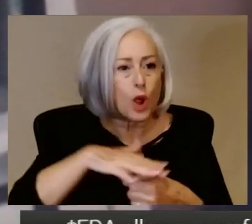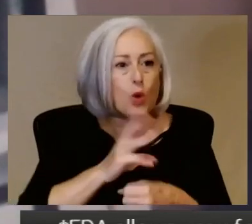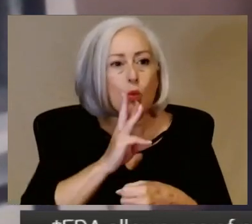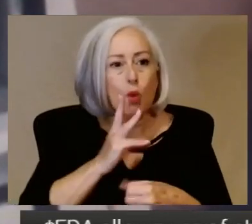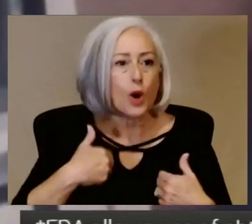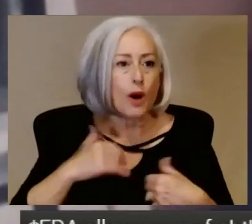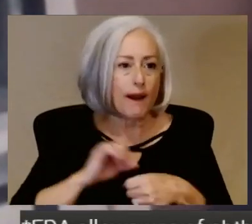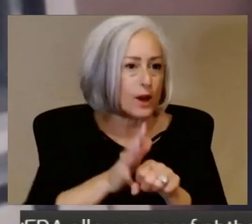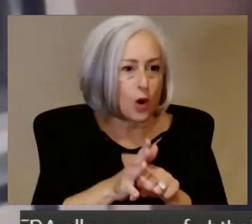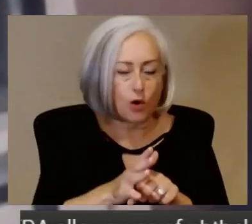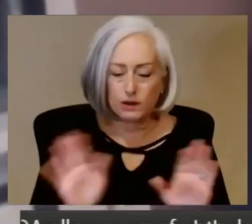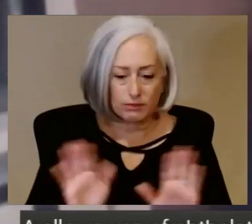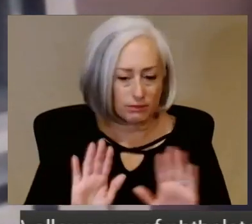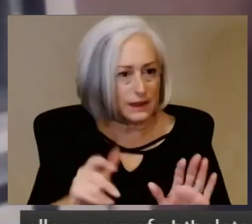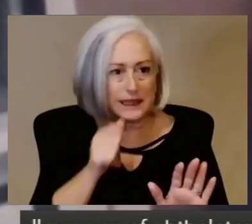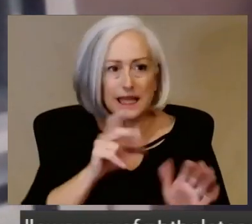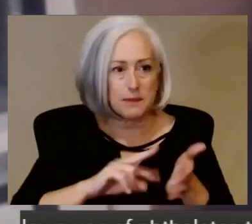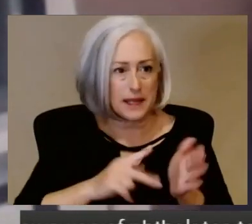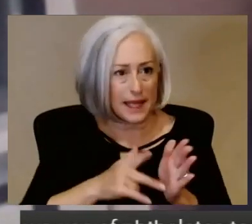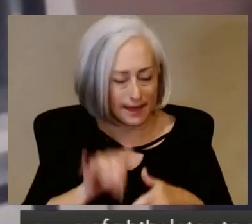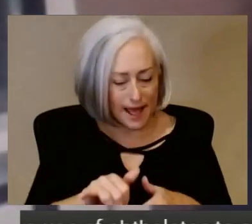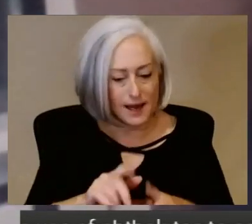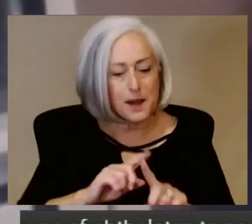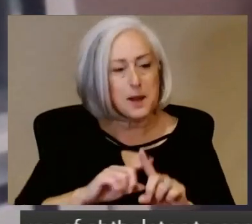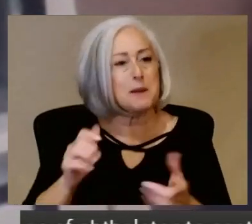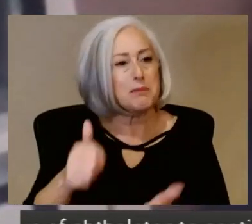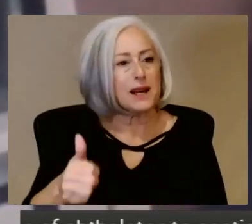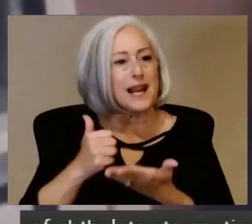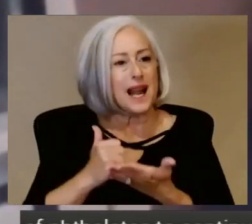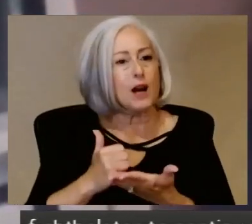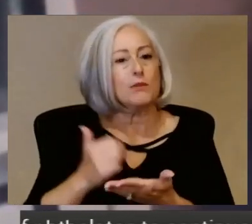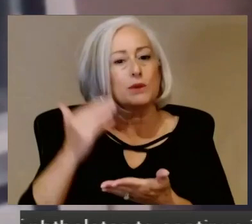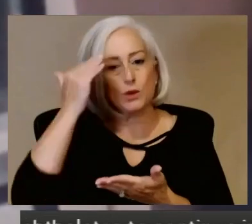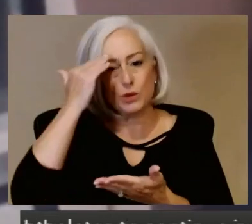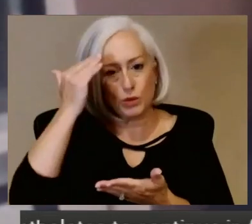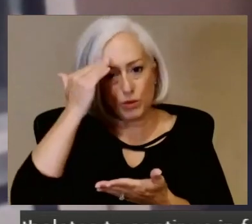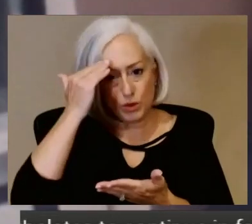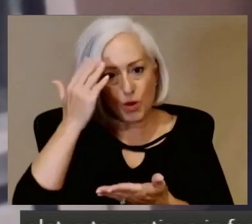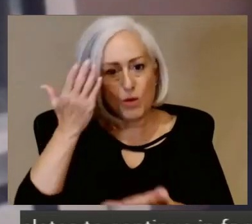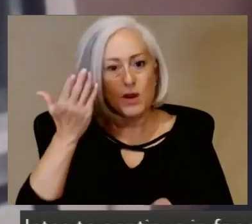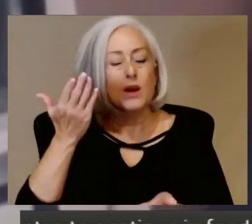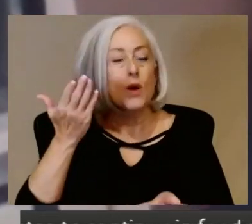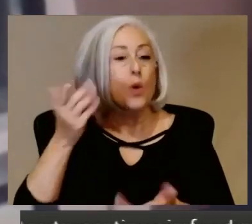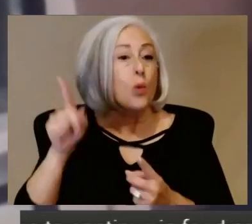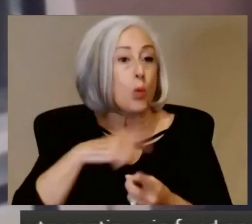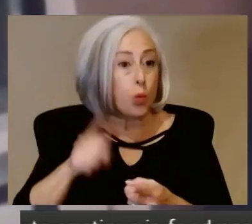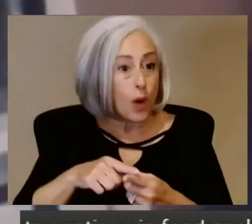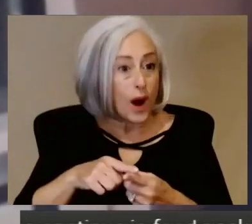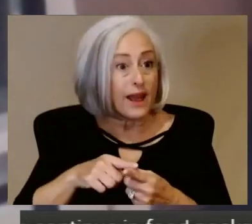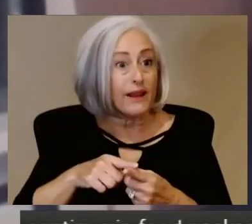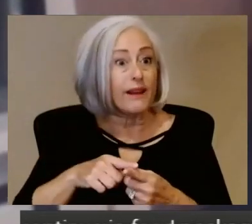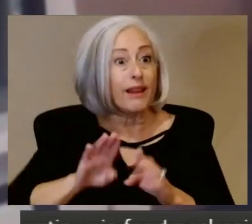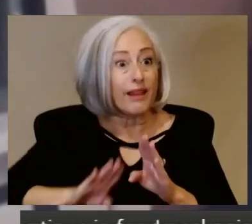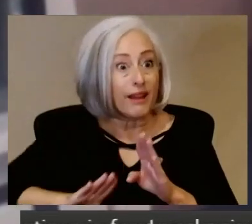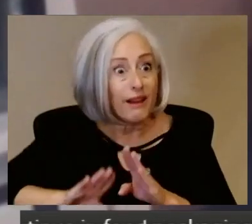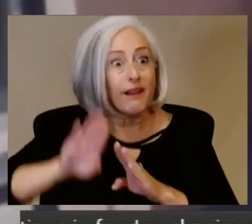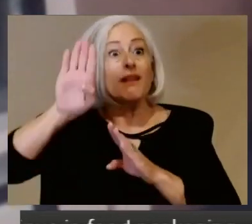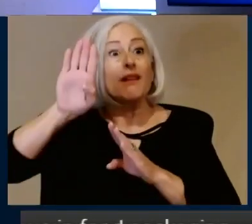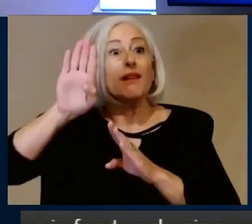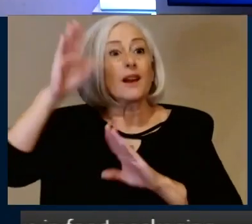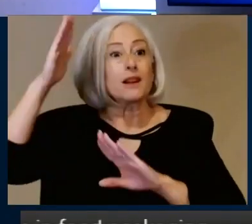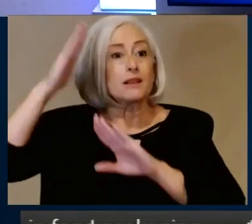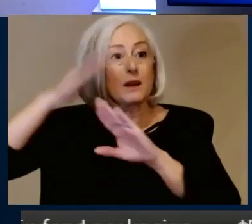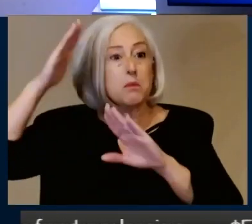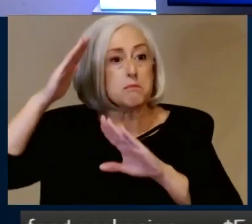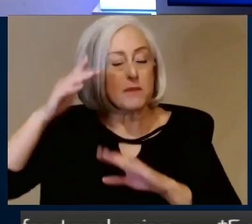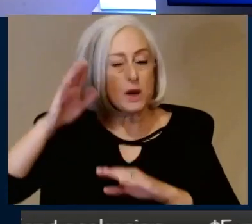useful, again, for us to be able to see when the peak may crest and that sort of thing. It's been helpful in the past. So